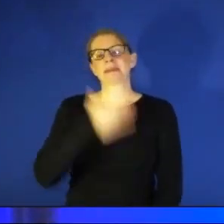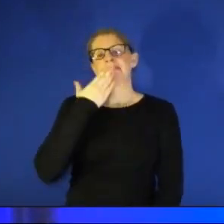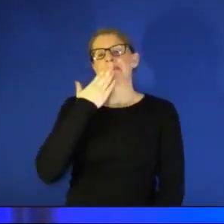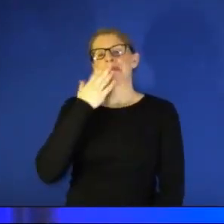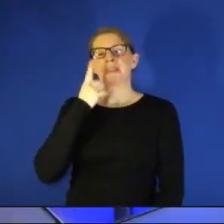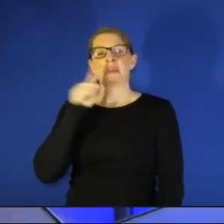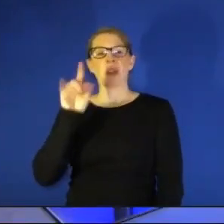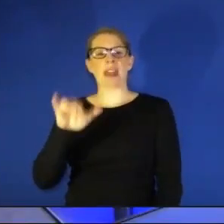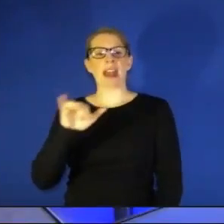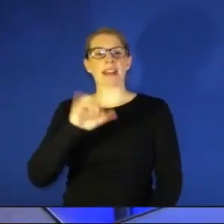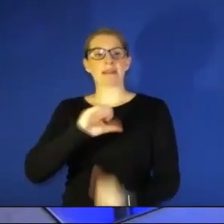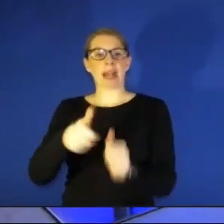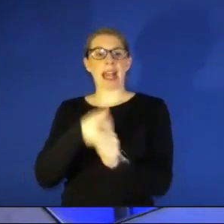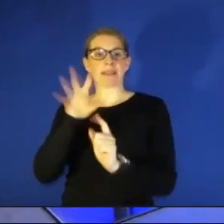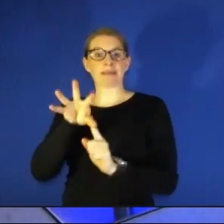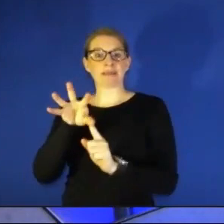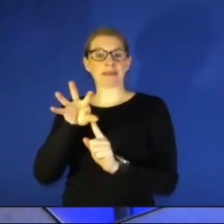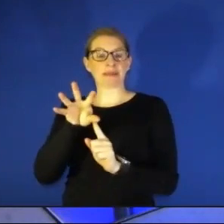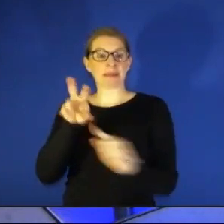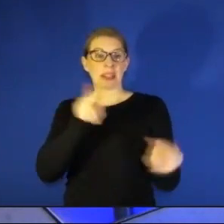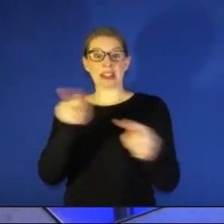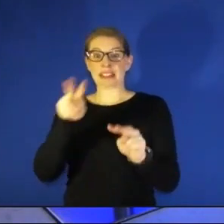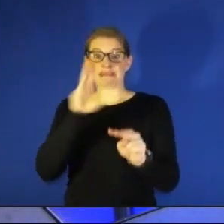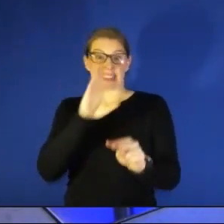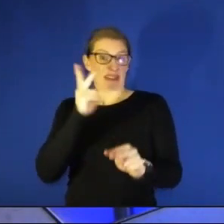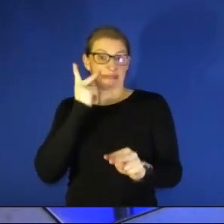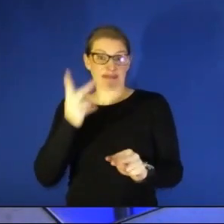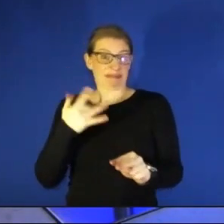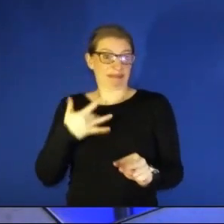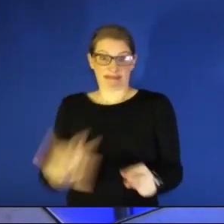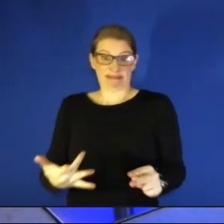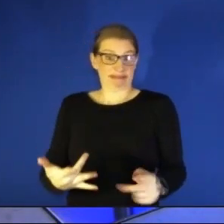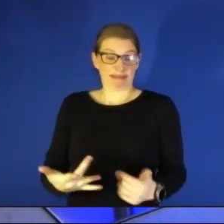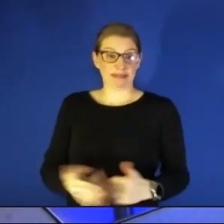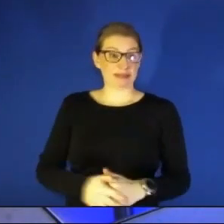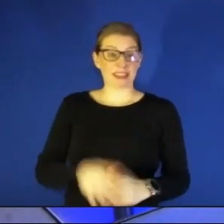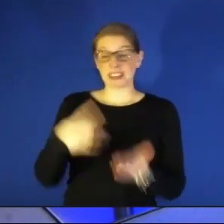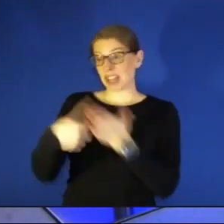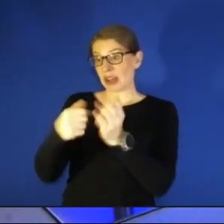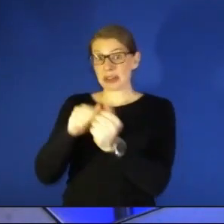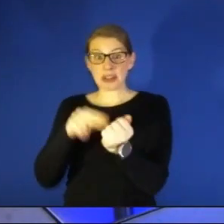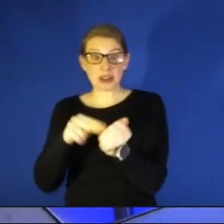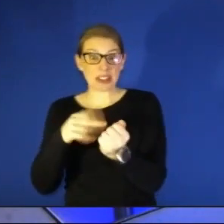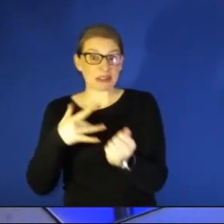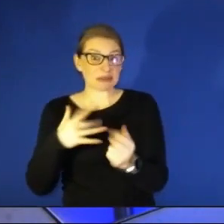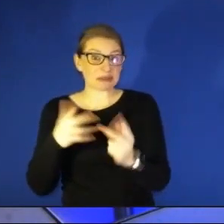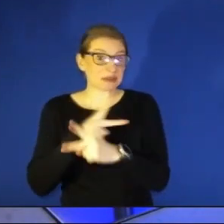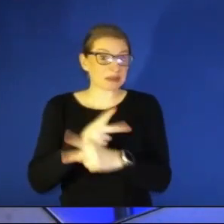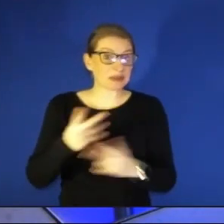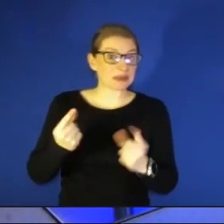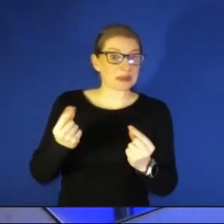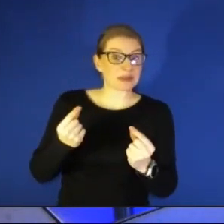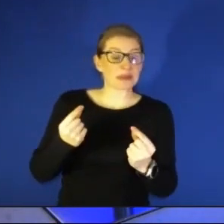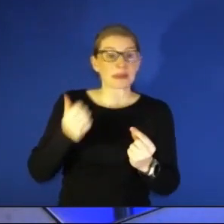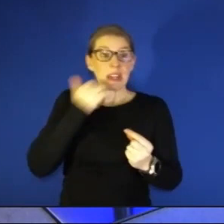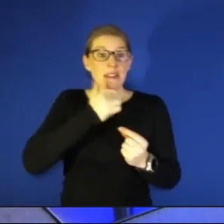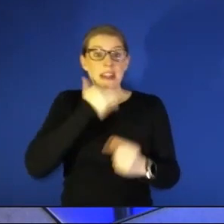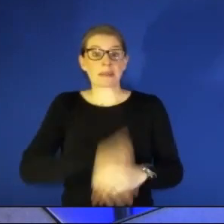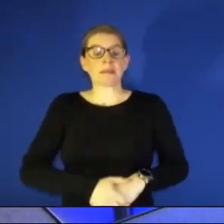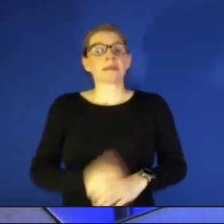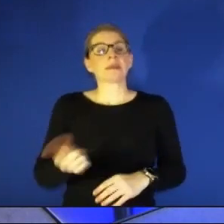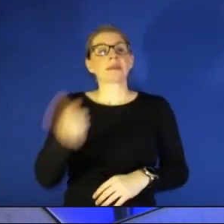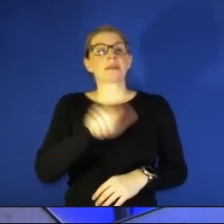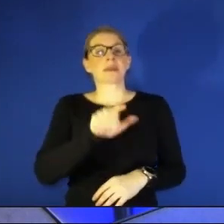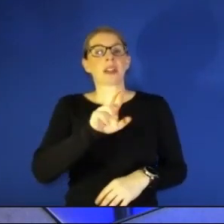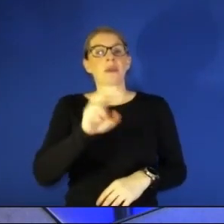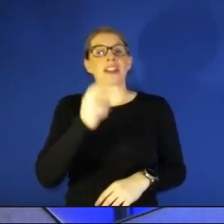behind the scenes look. Again, not a place you get to see, and talk to these nurses and find out what they're doing on a daily basis. I want to talk to Rachel and Gail again.